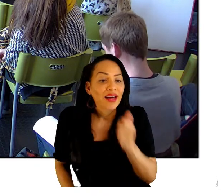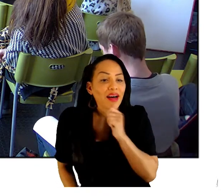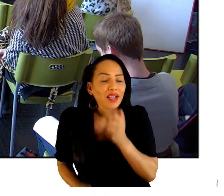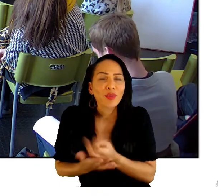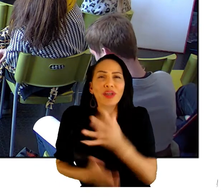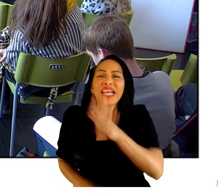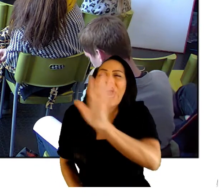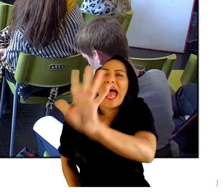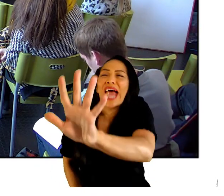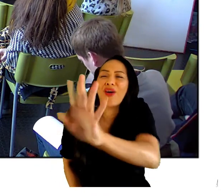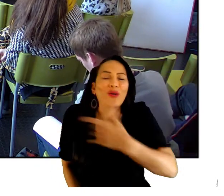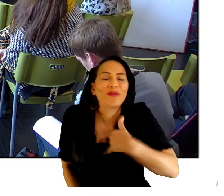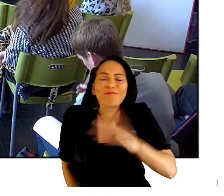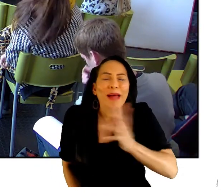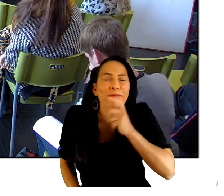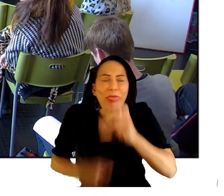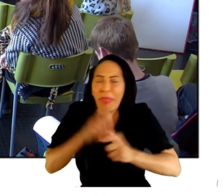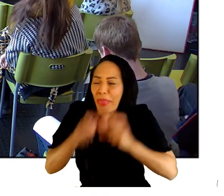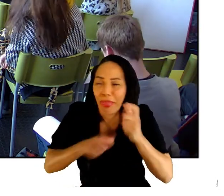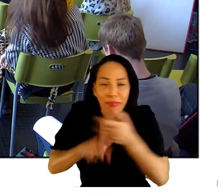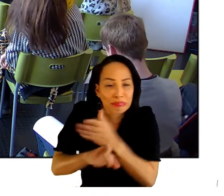about that.